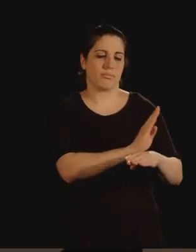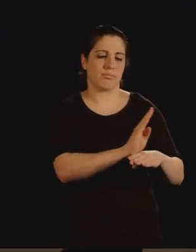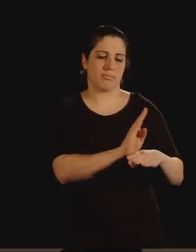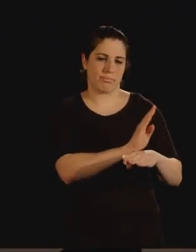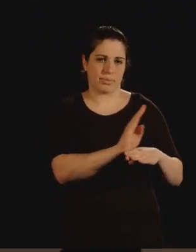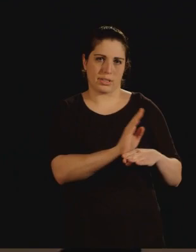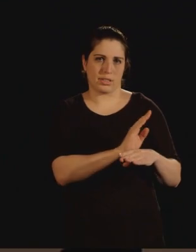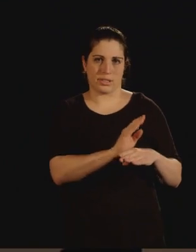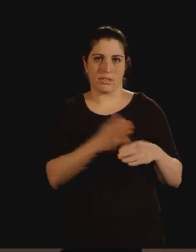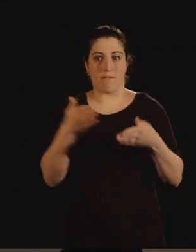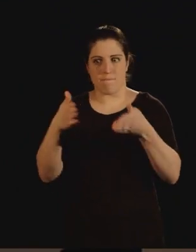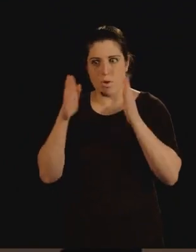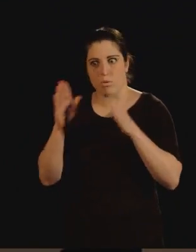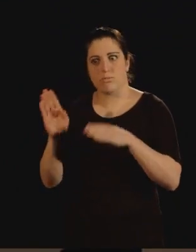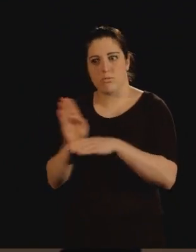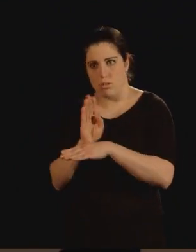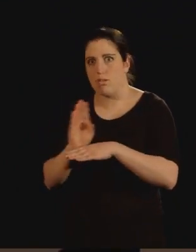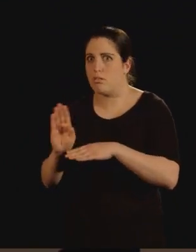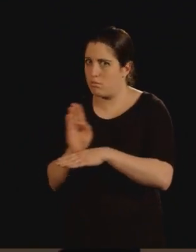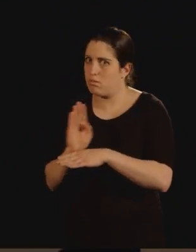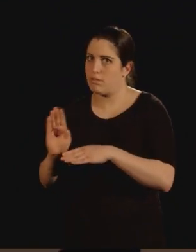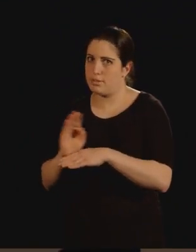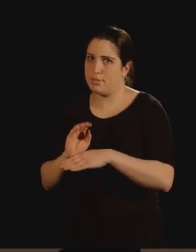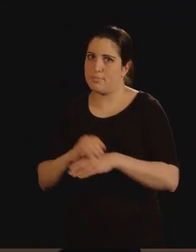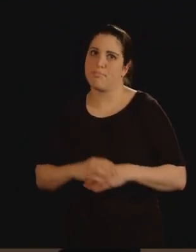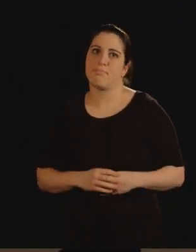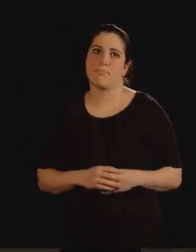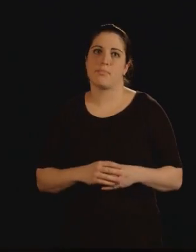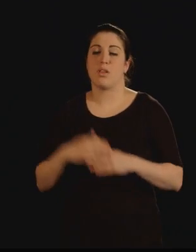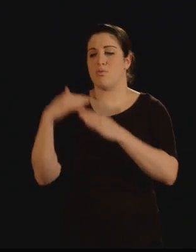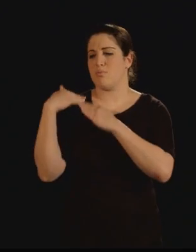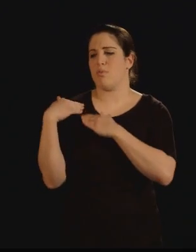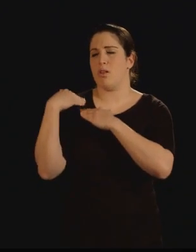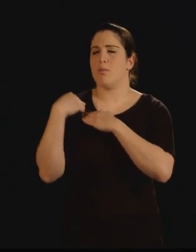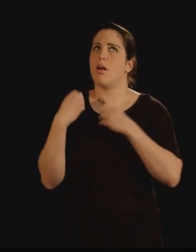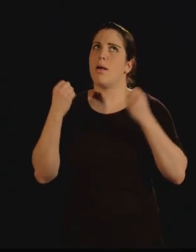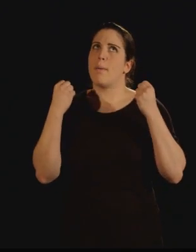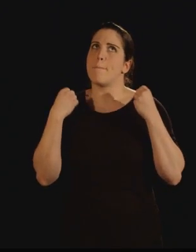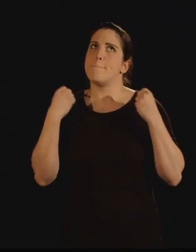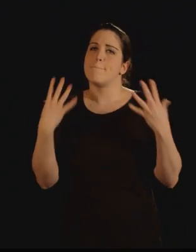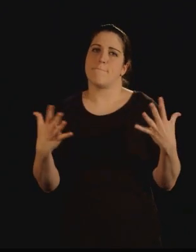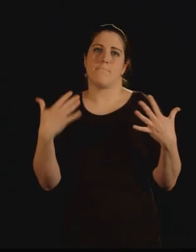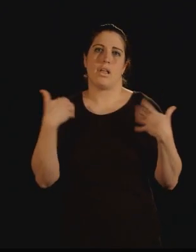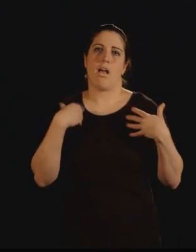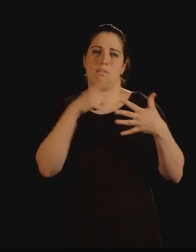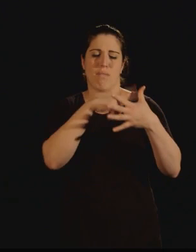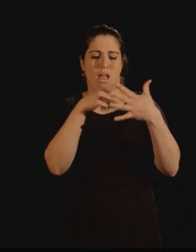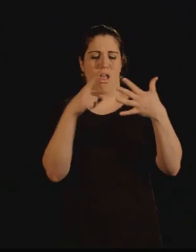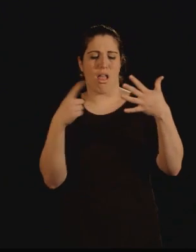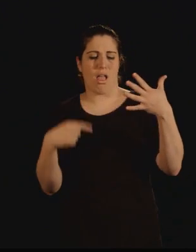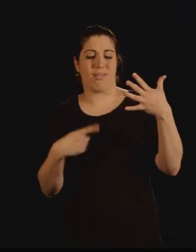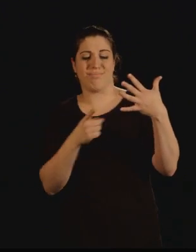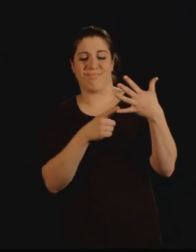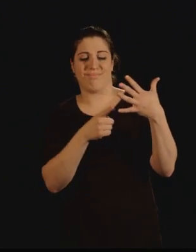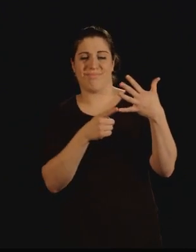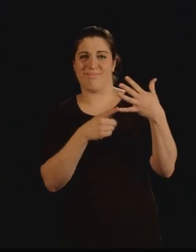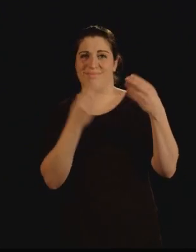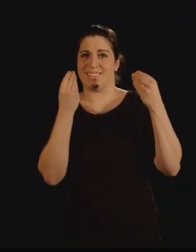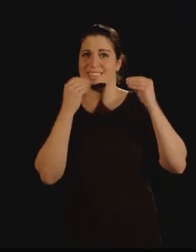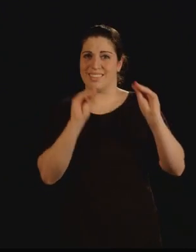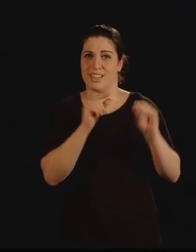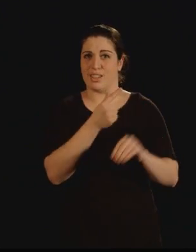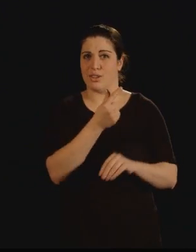business. Out of all my responsibilities, selling graves and merchandise, they were